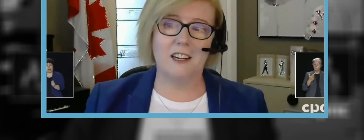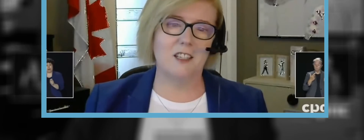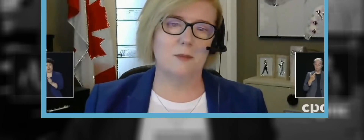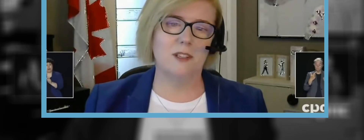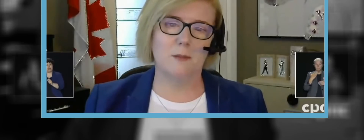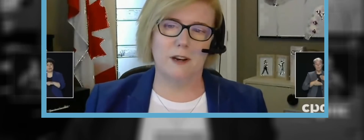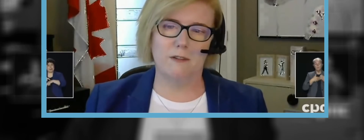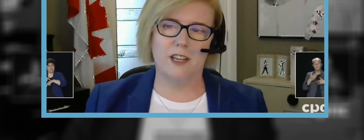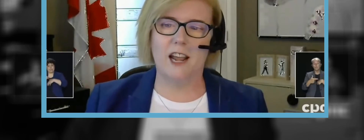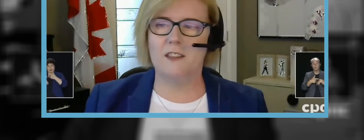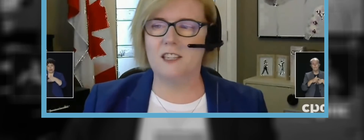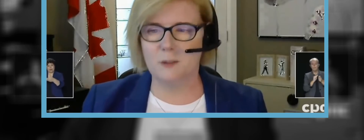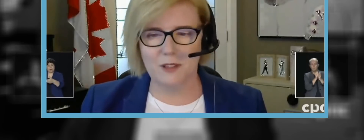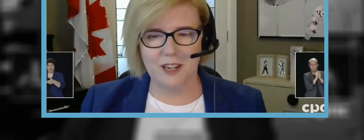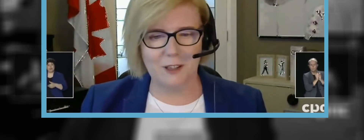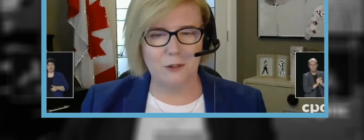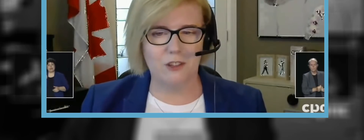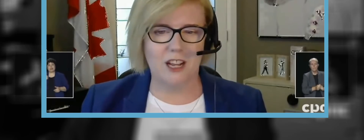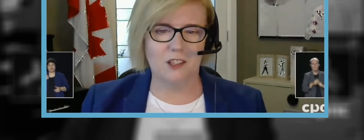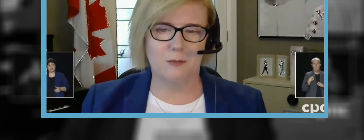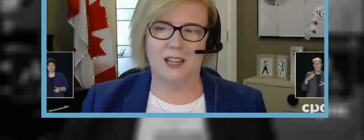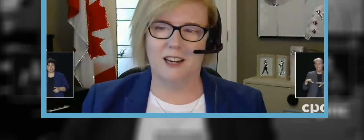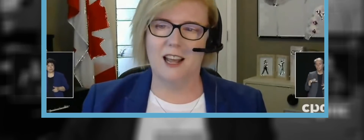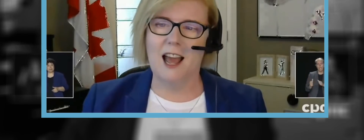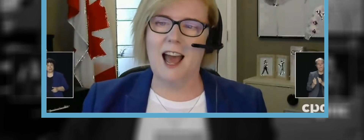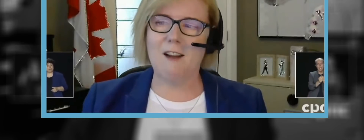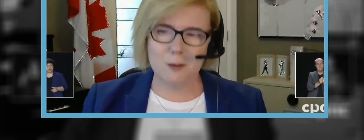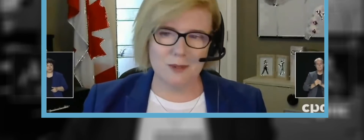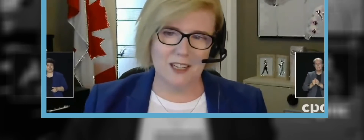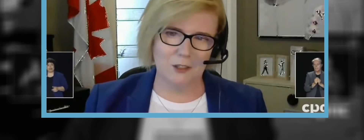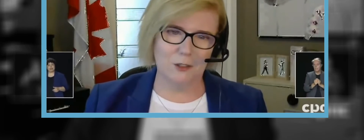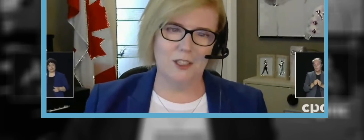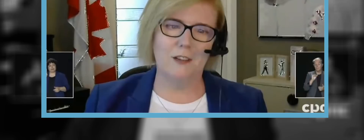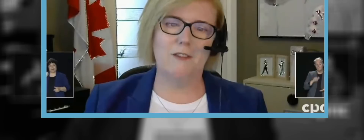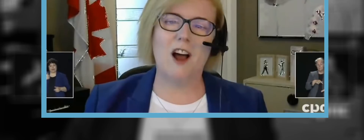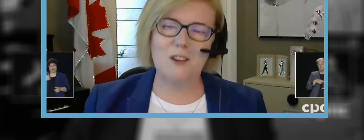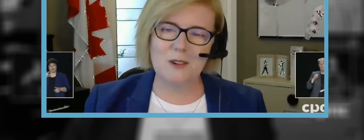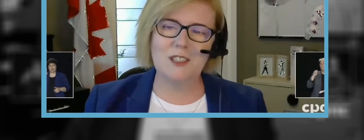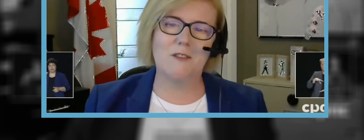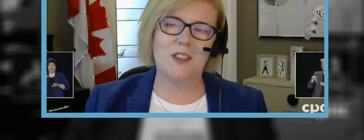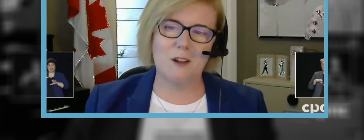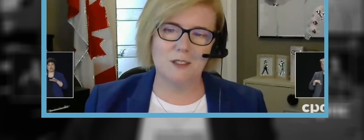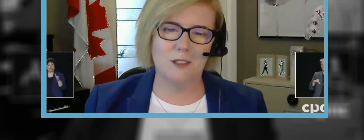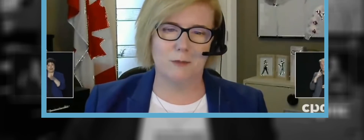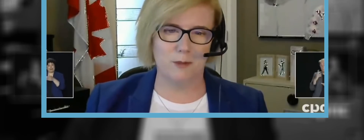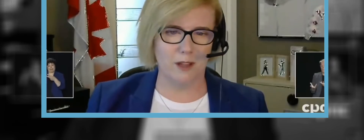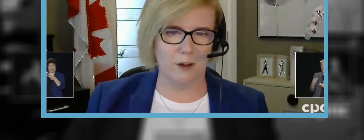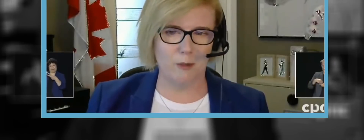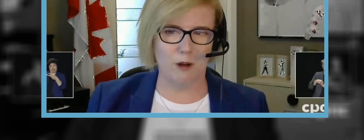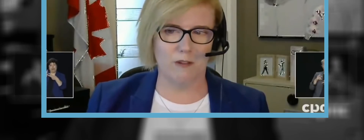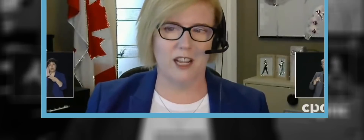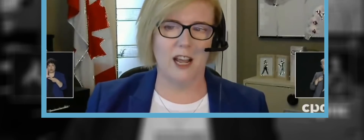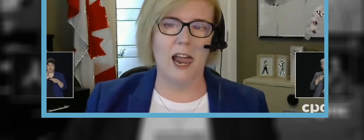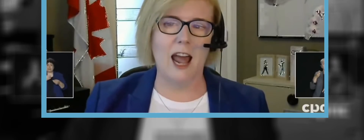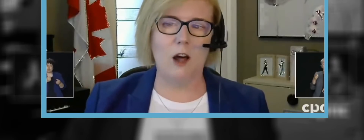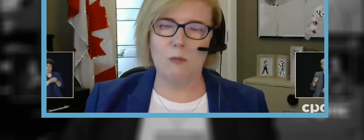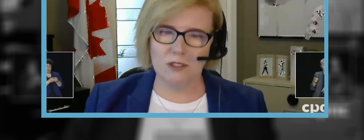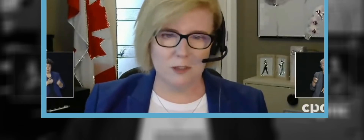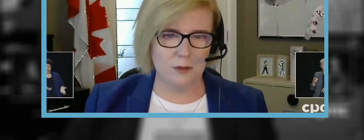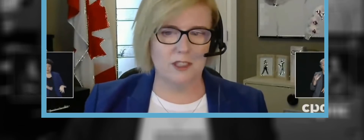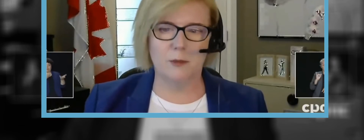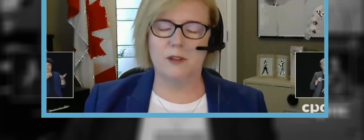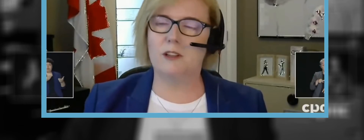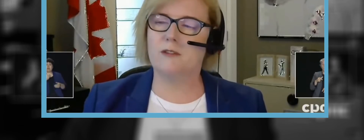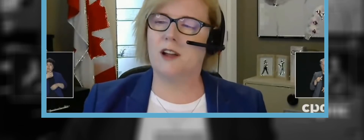Together, the Canada Disability Benefit and the Disability Inclusion Action Plan have the potential to lift hundreds of thousands of people out of poverty,